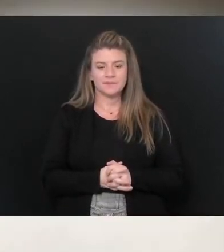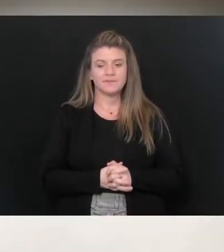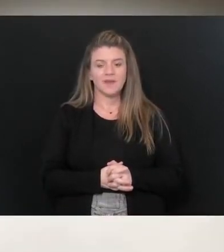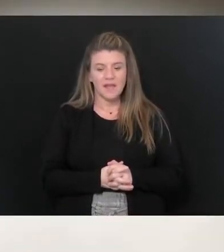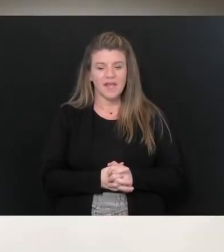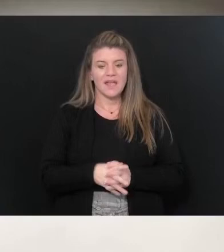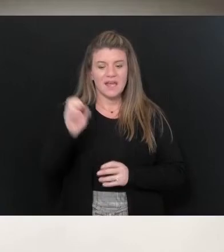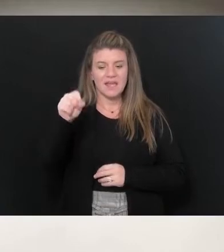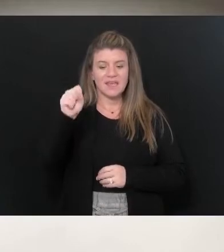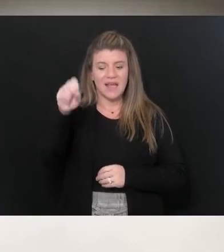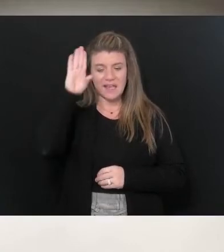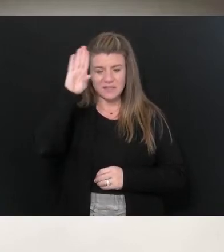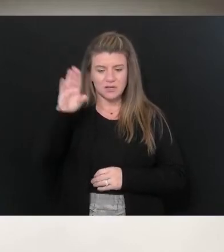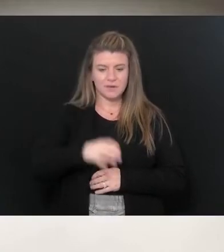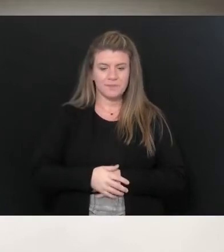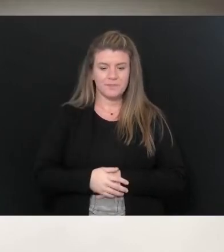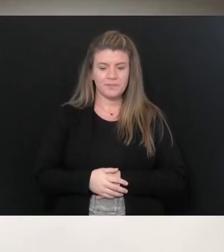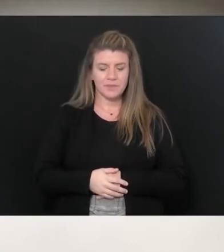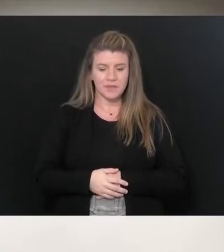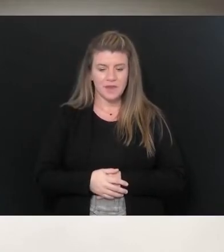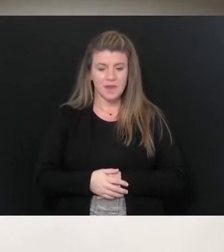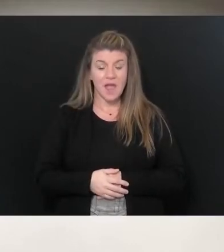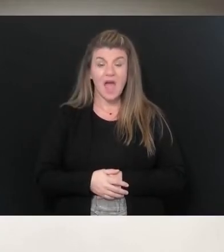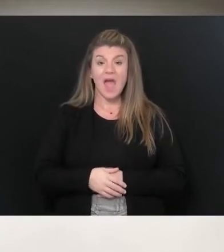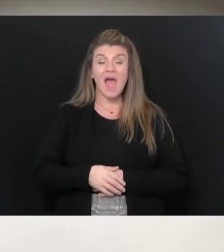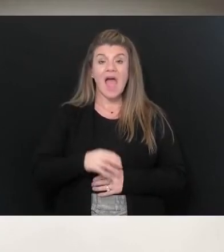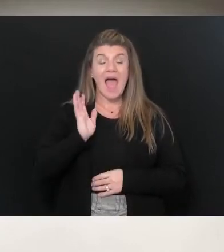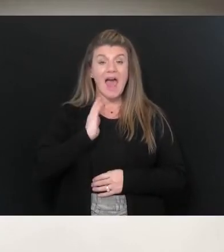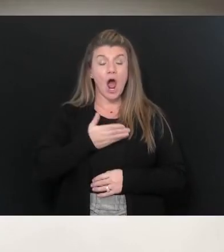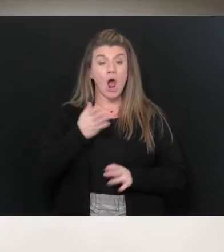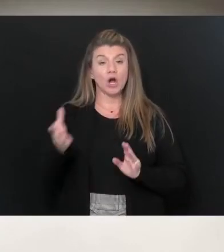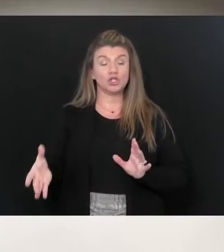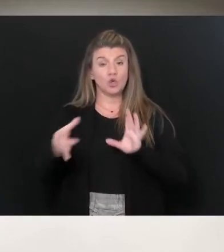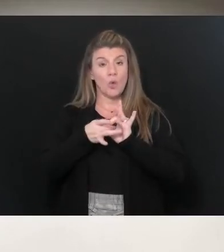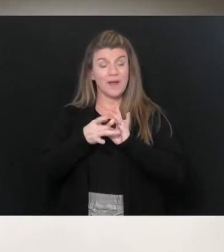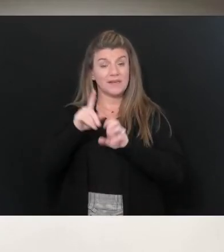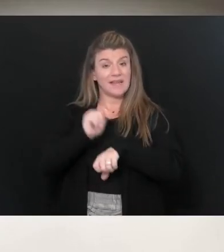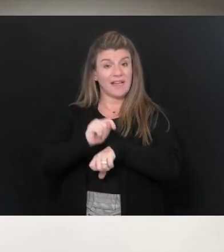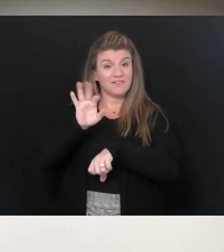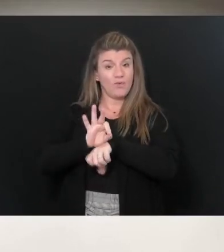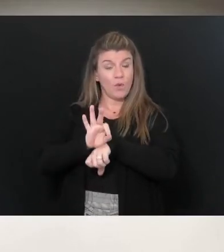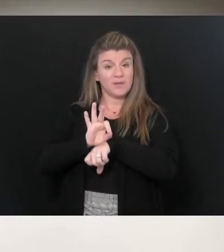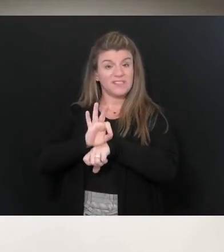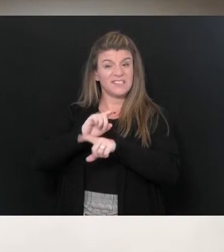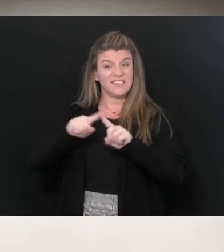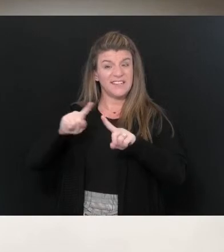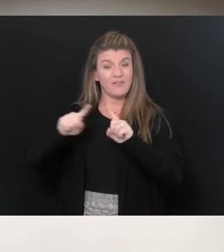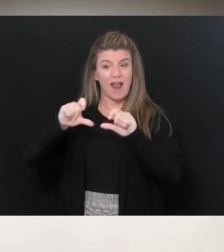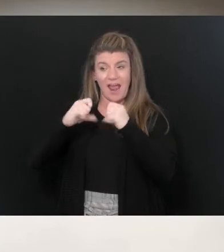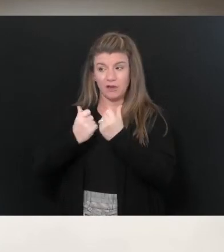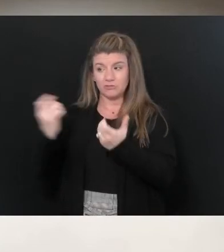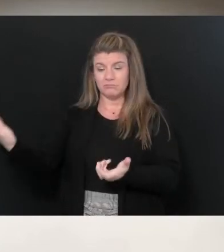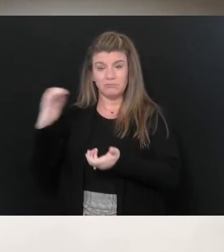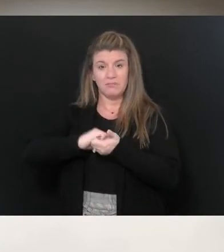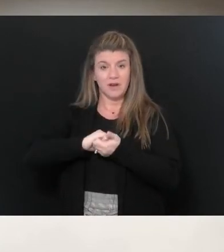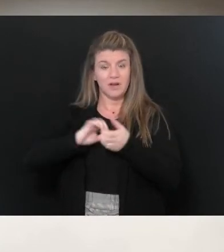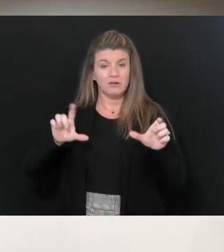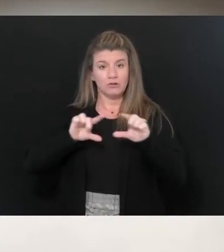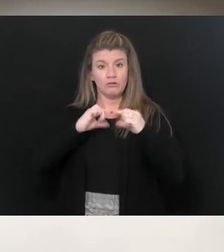Yes, sir, Governor. So at the Joint Interagency Task Force, the various groups, constituent